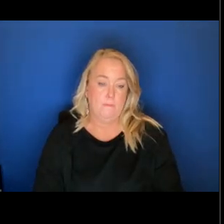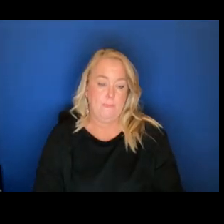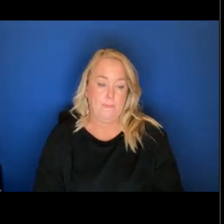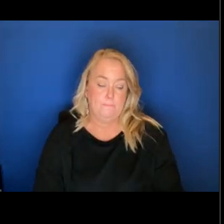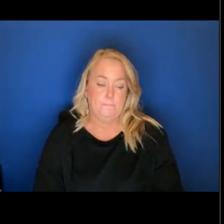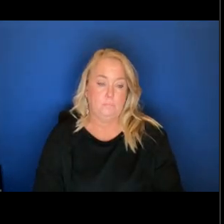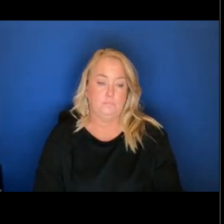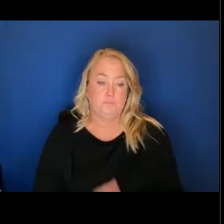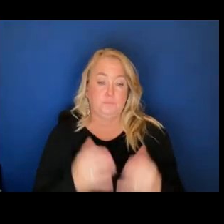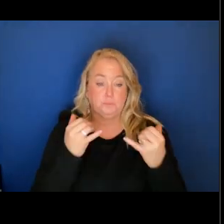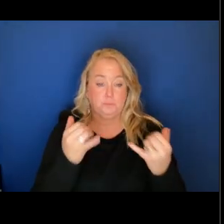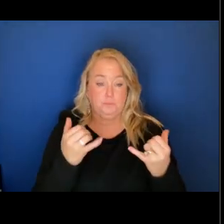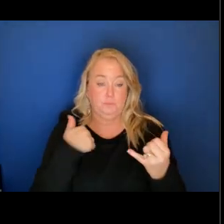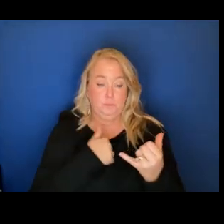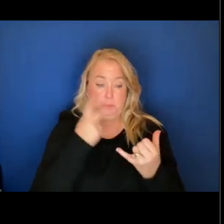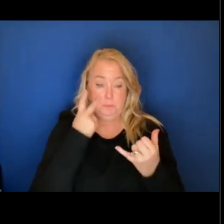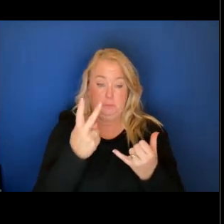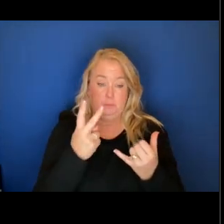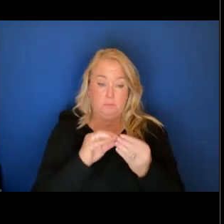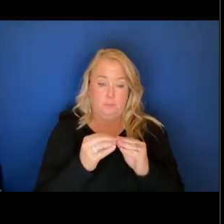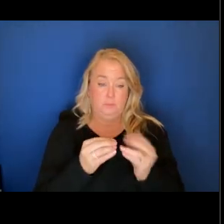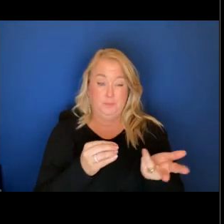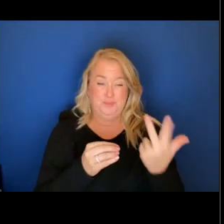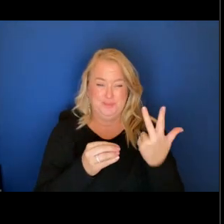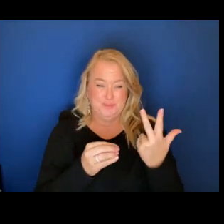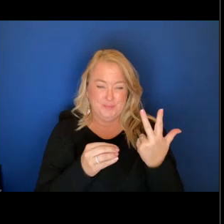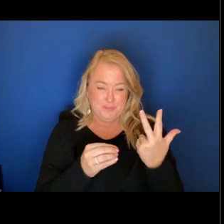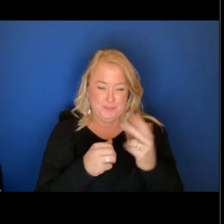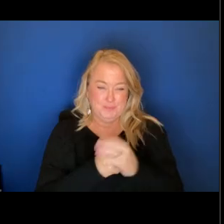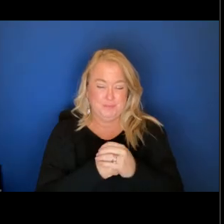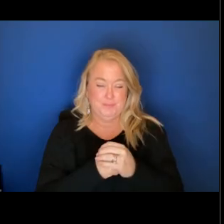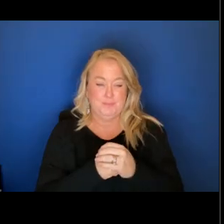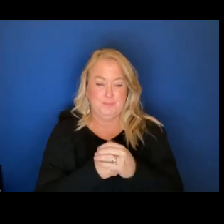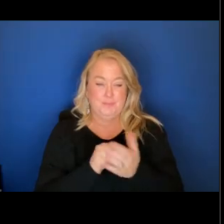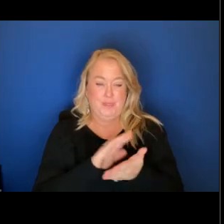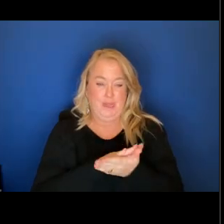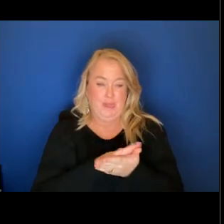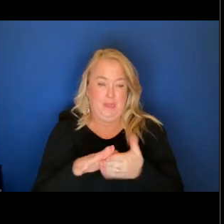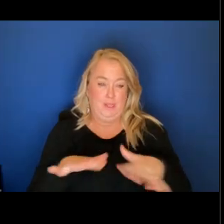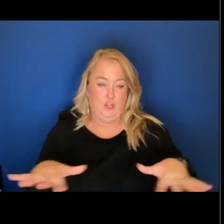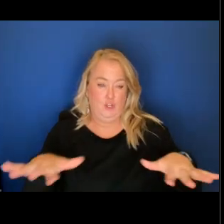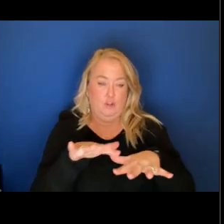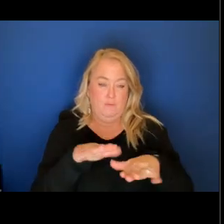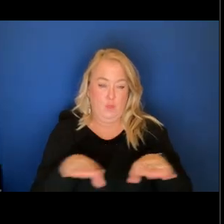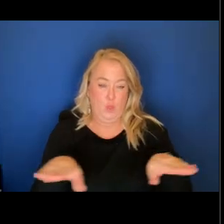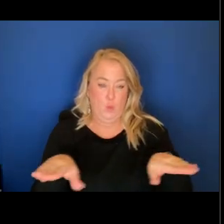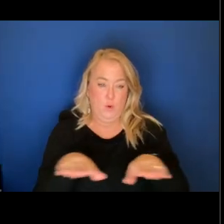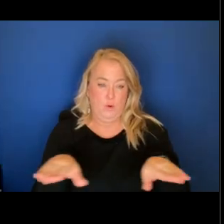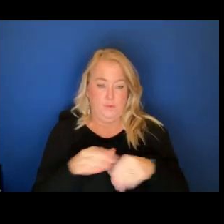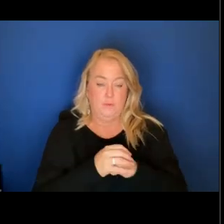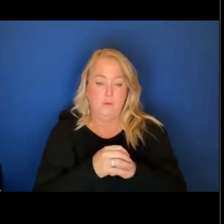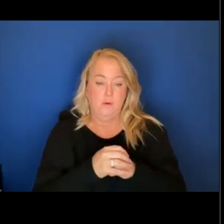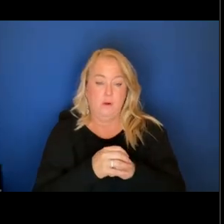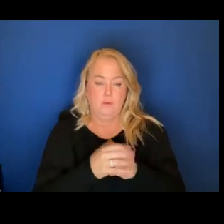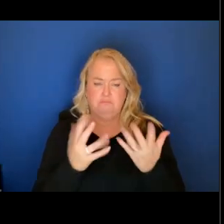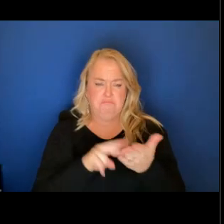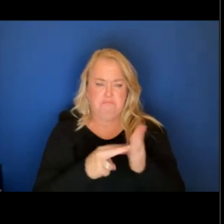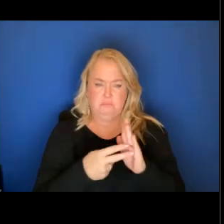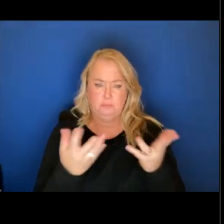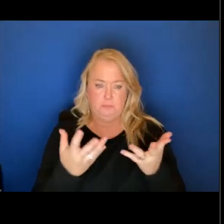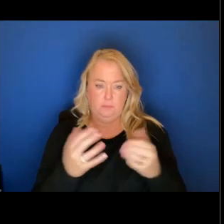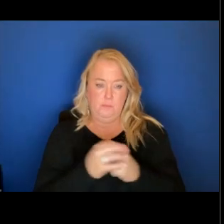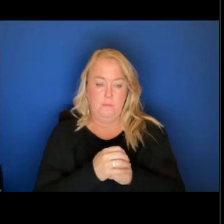So now we find ourselves at topic 3, clear floor space. What is clear floor